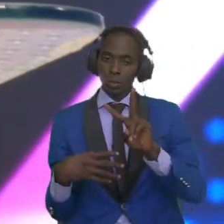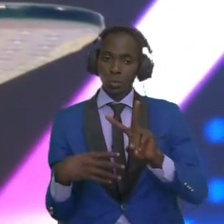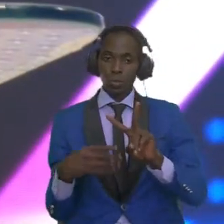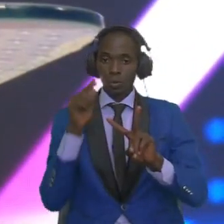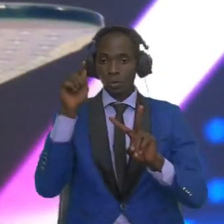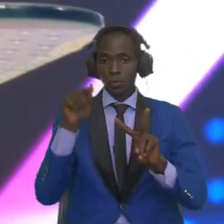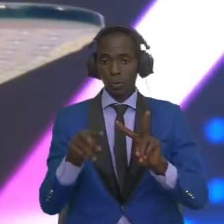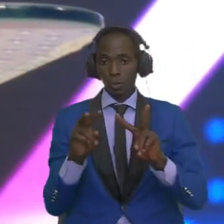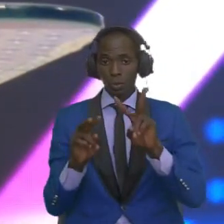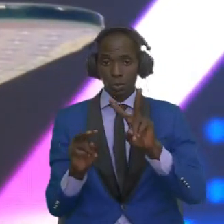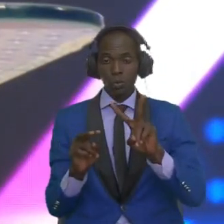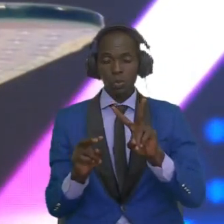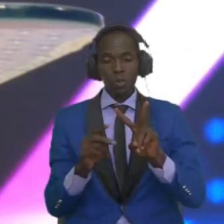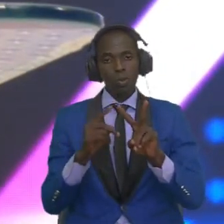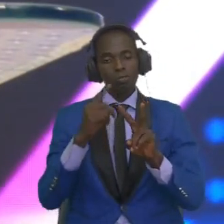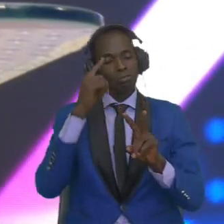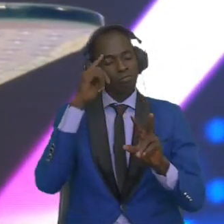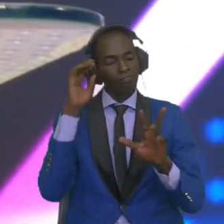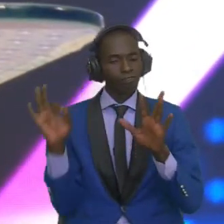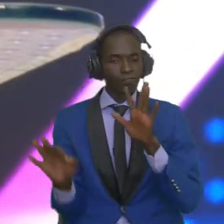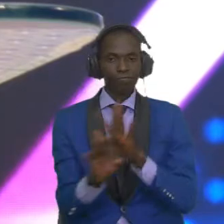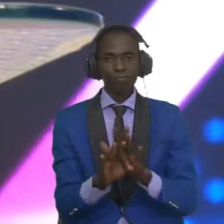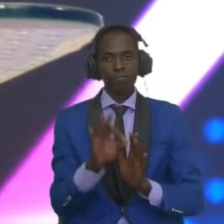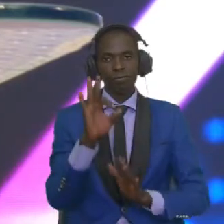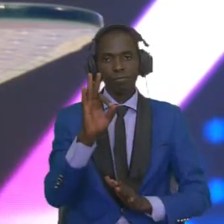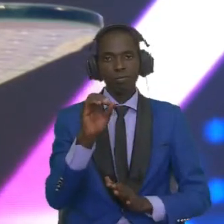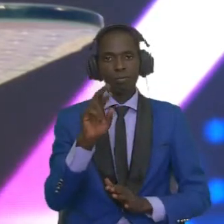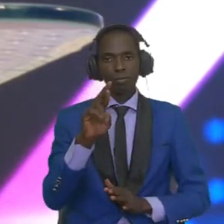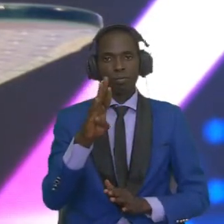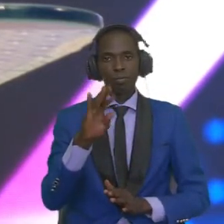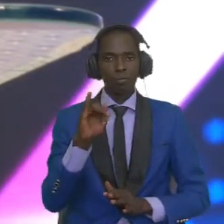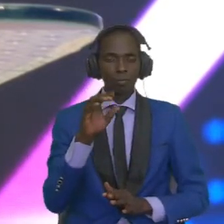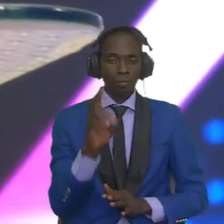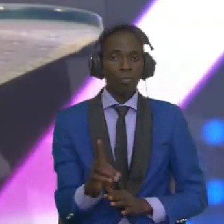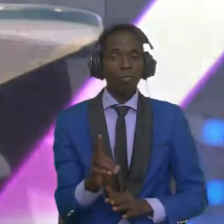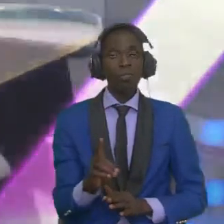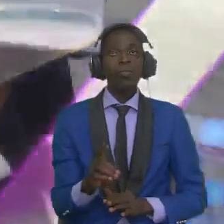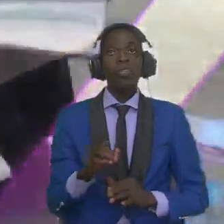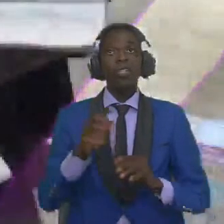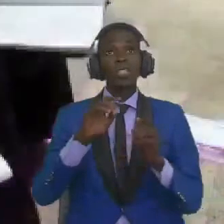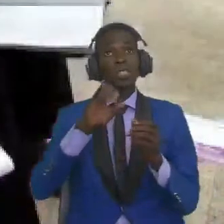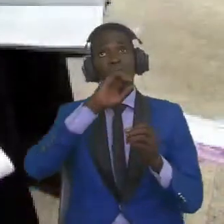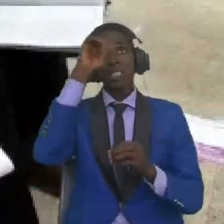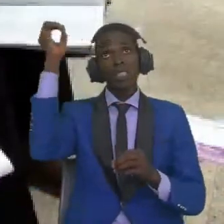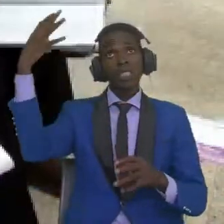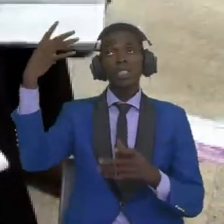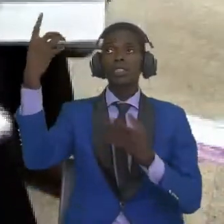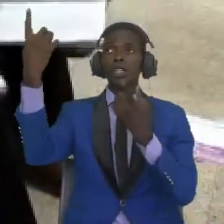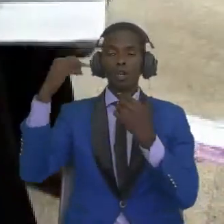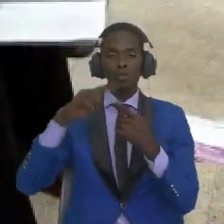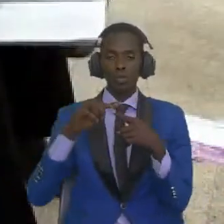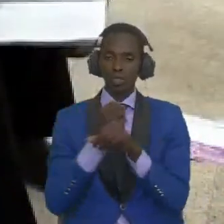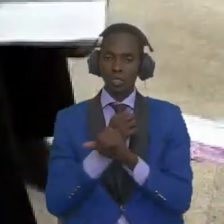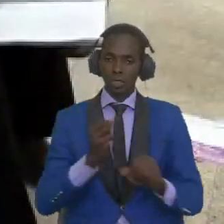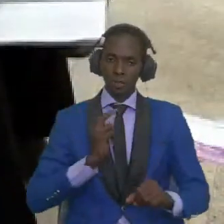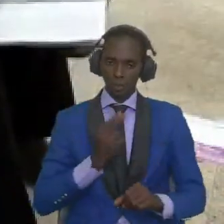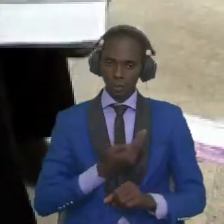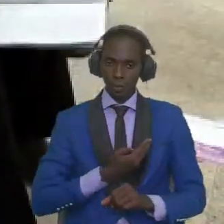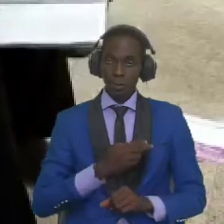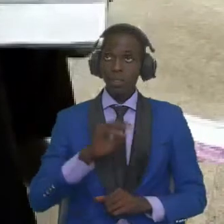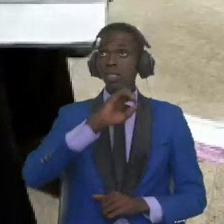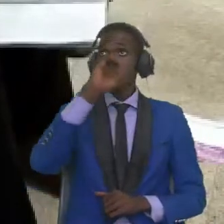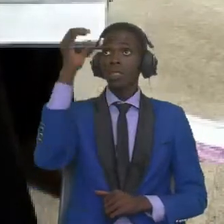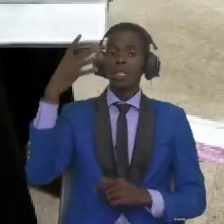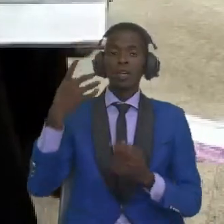forbid. That should not be so. Grace comes to change us. Grace comes to make us better.